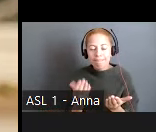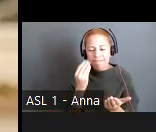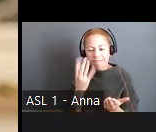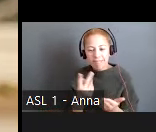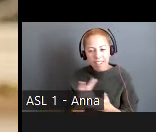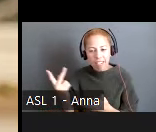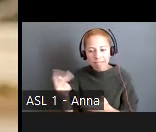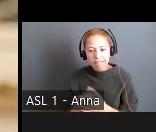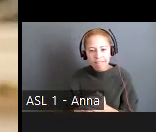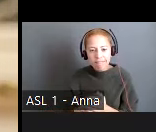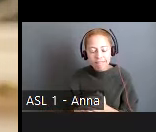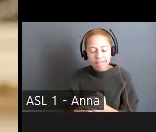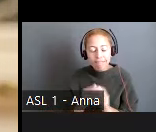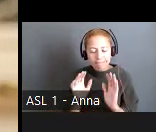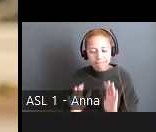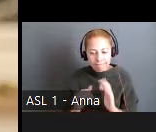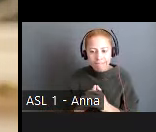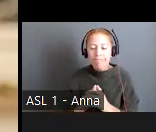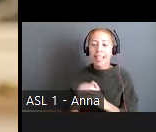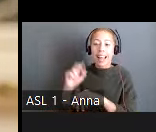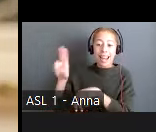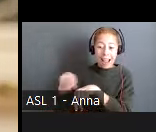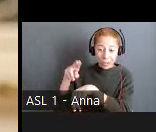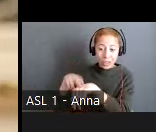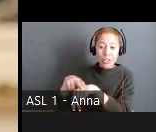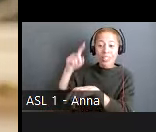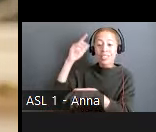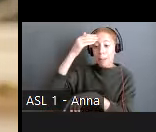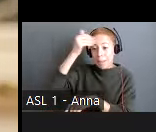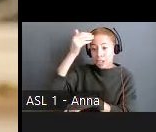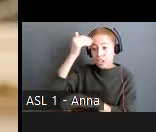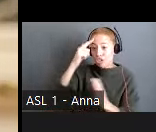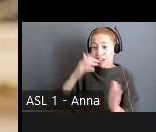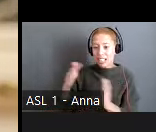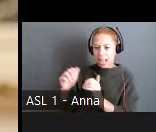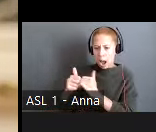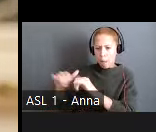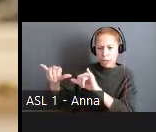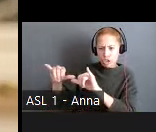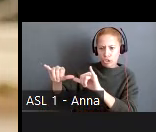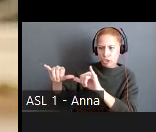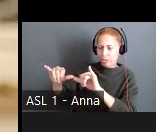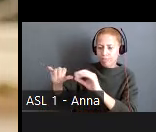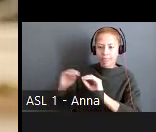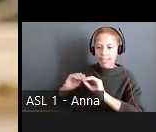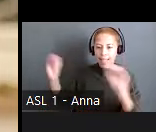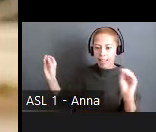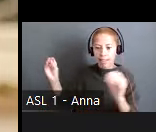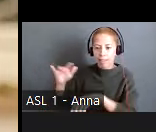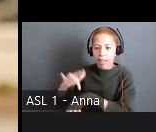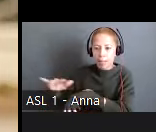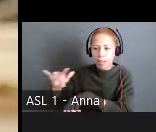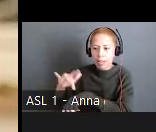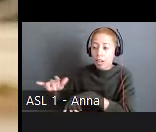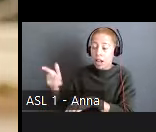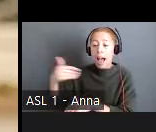Turns out the National Dementia Strategy has no measurement framework. It's a nice set of ideas. That's